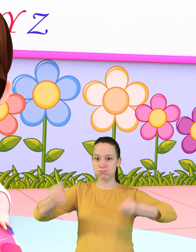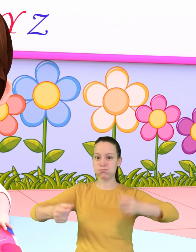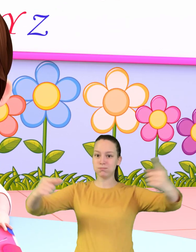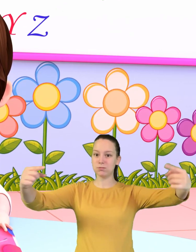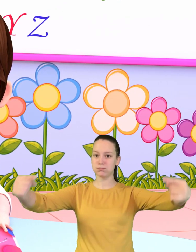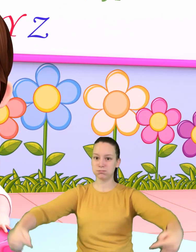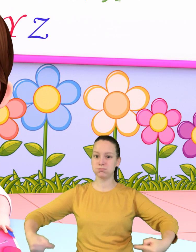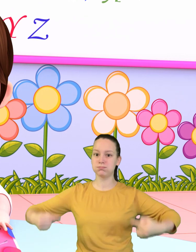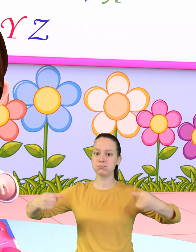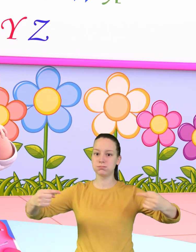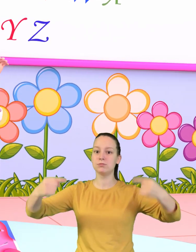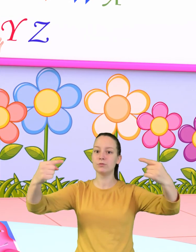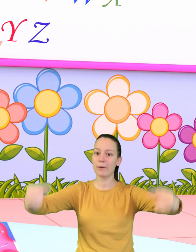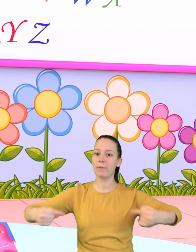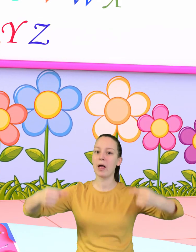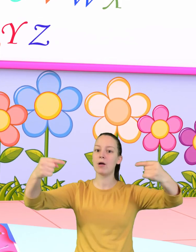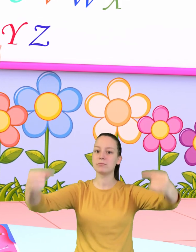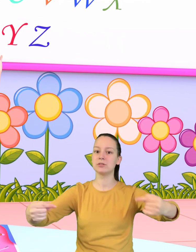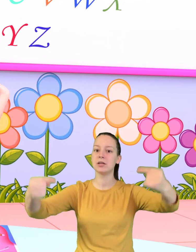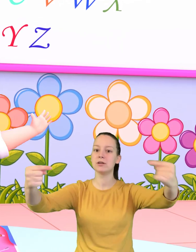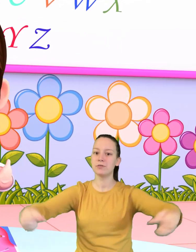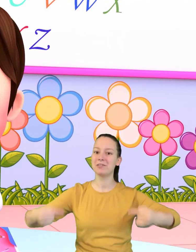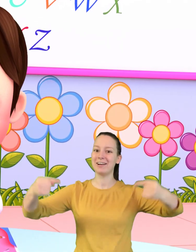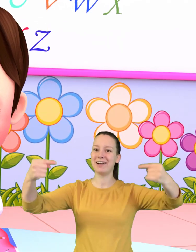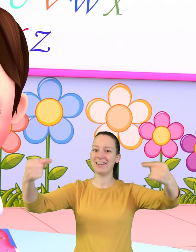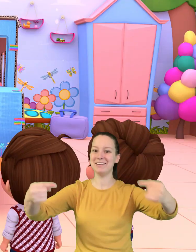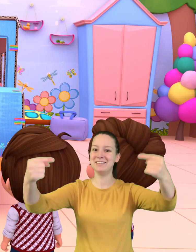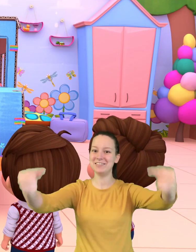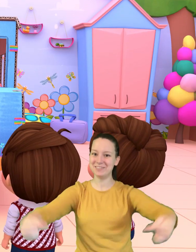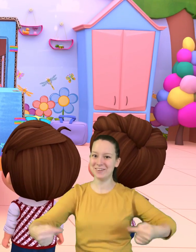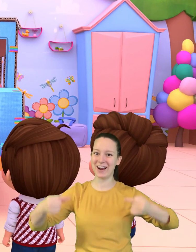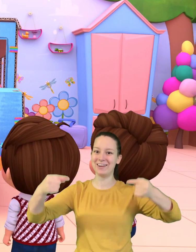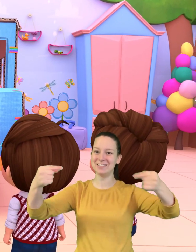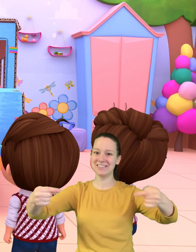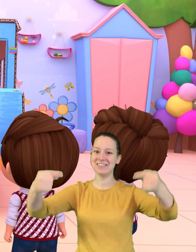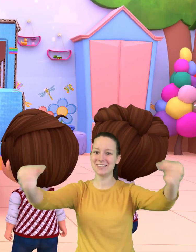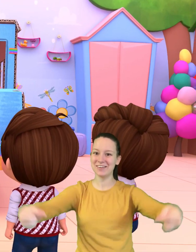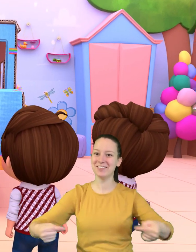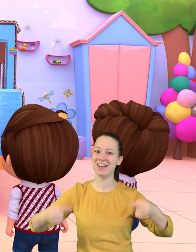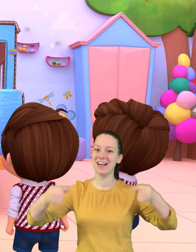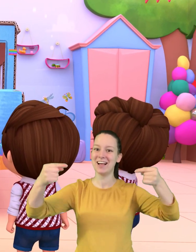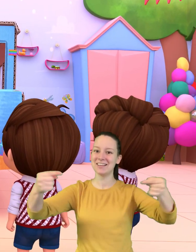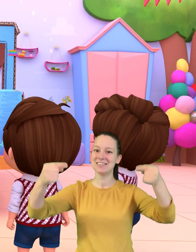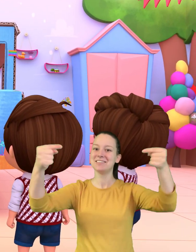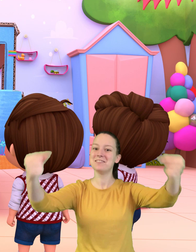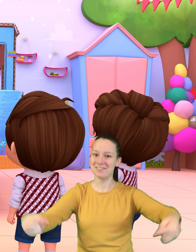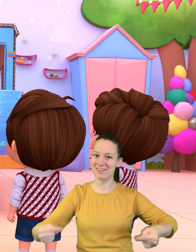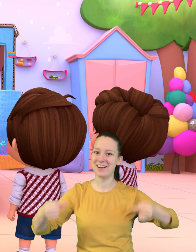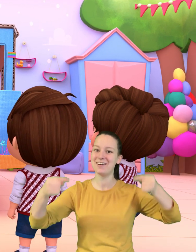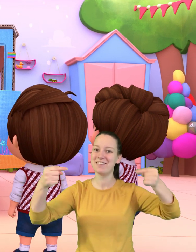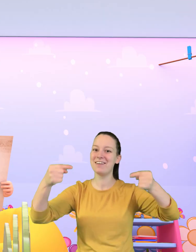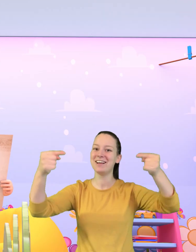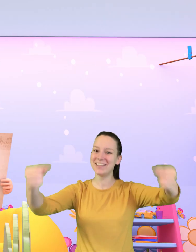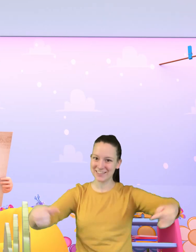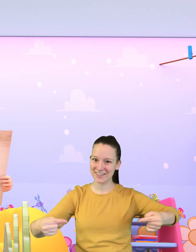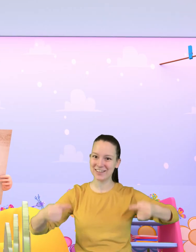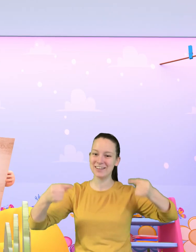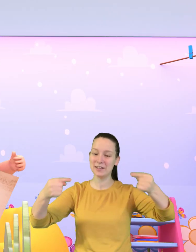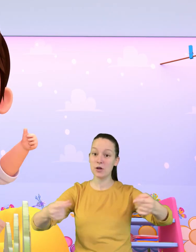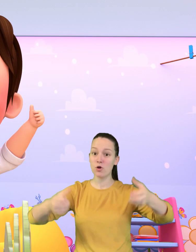the wheels on the bus go round and round round and round